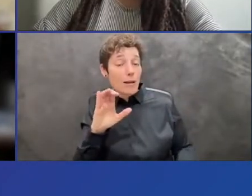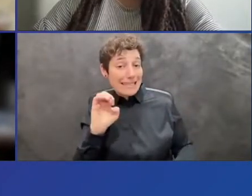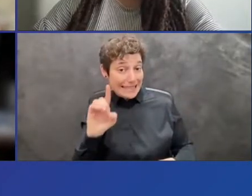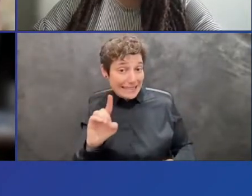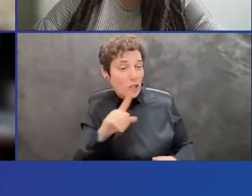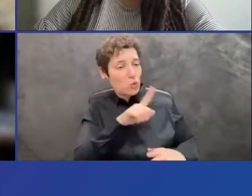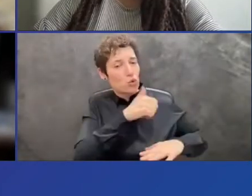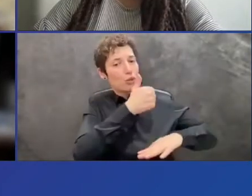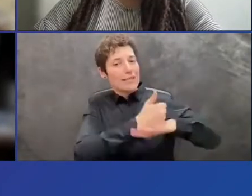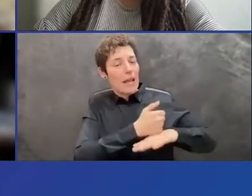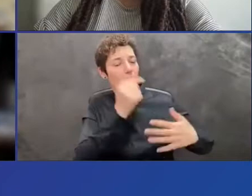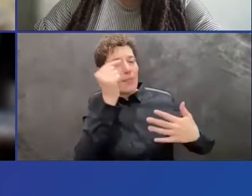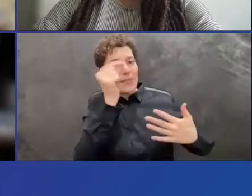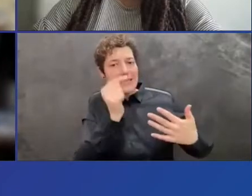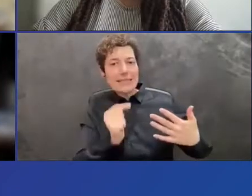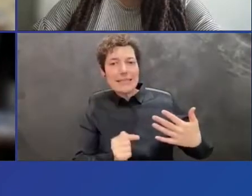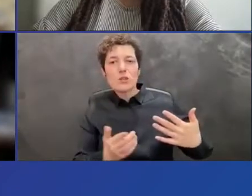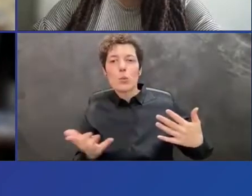place?